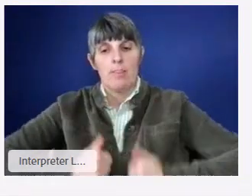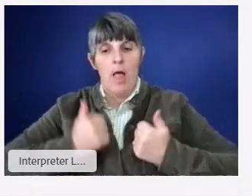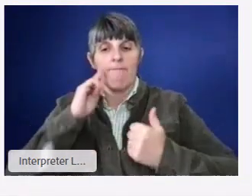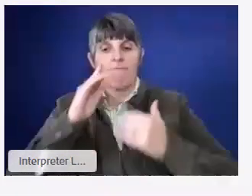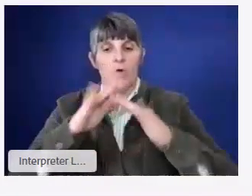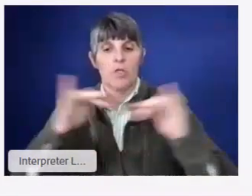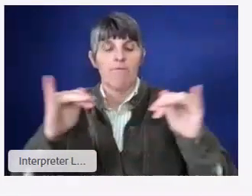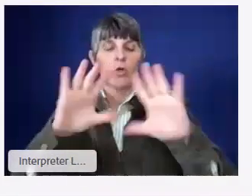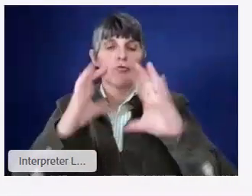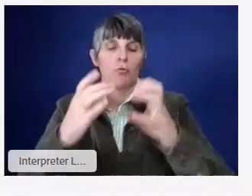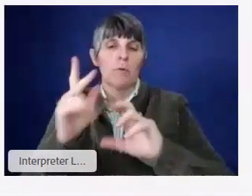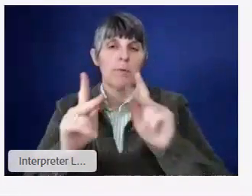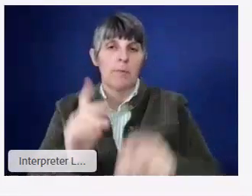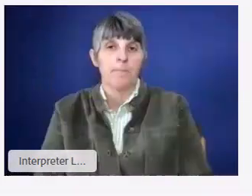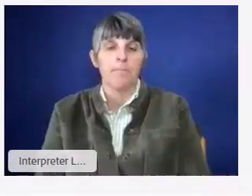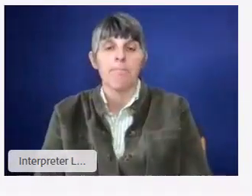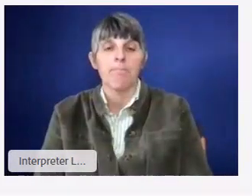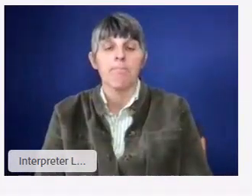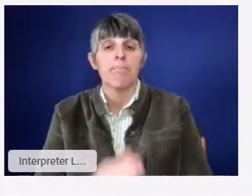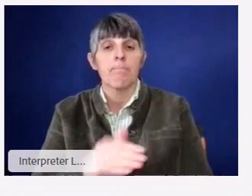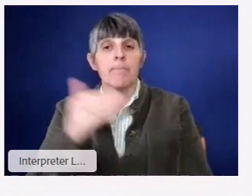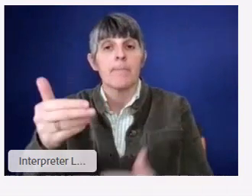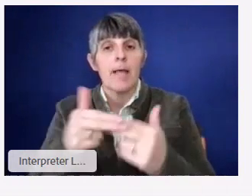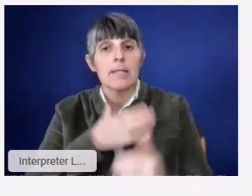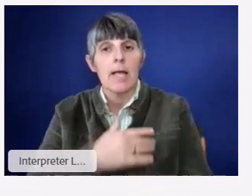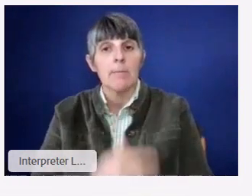of constituents. Next slide, please.